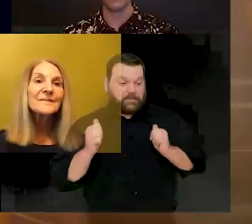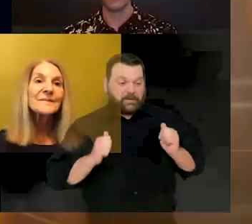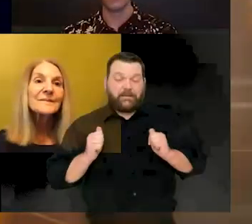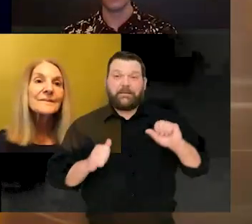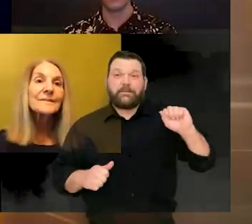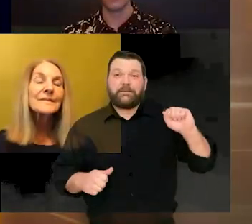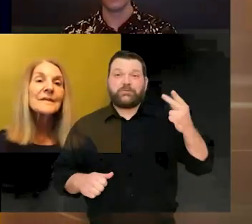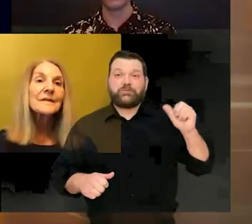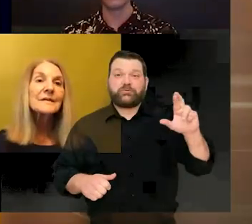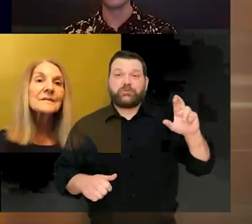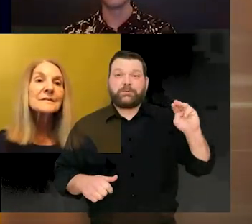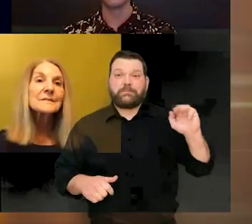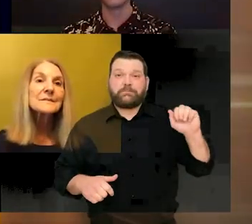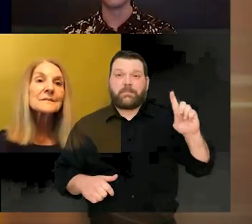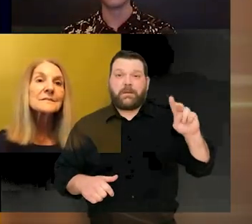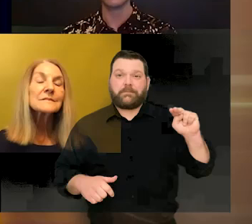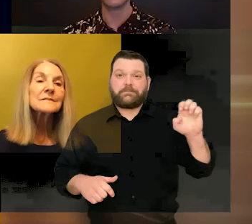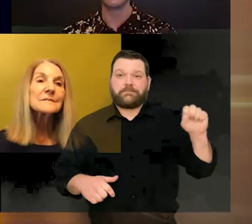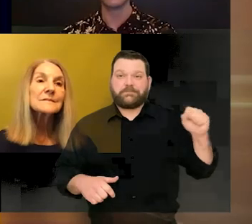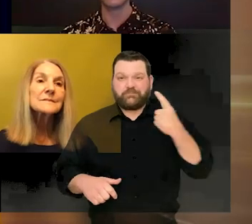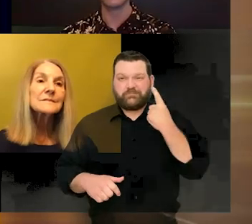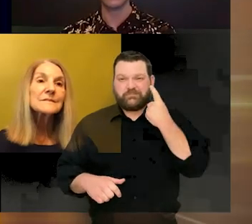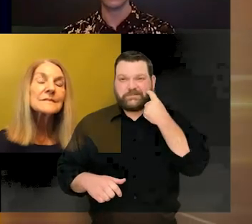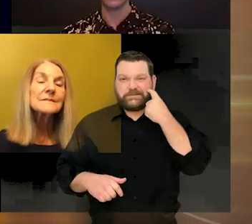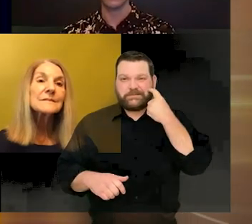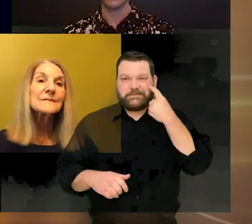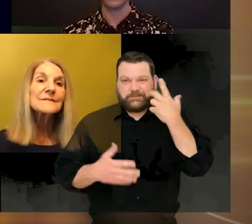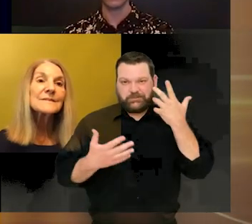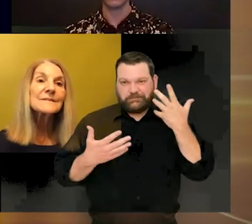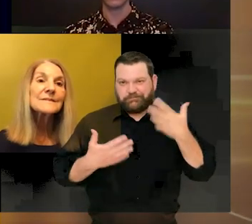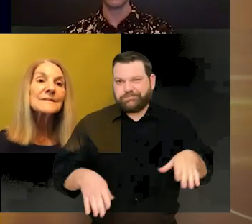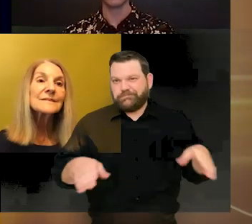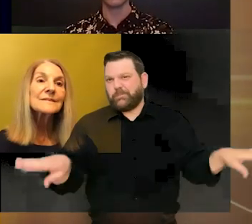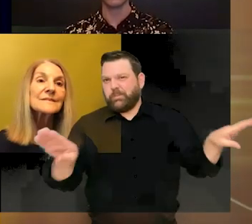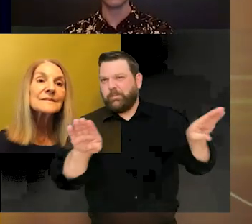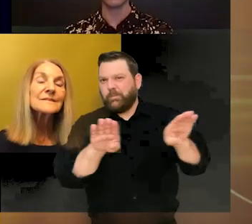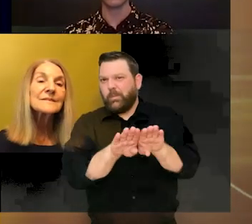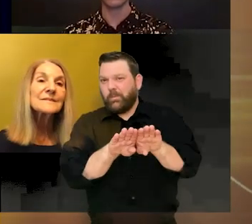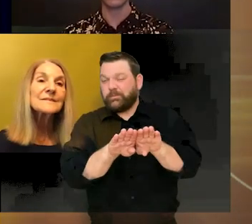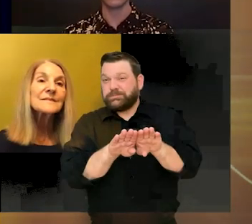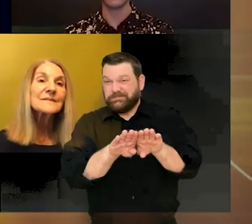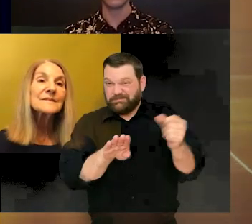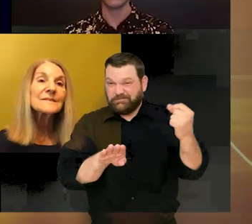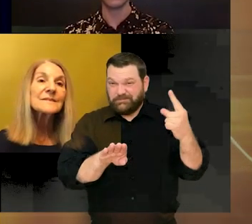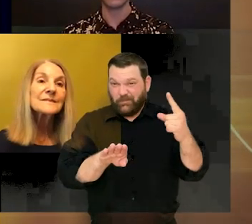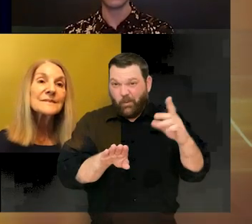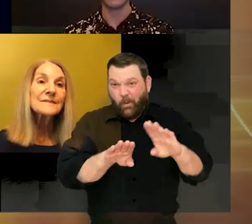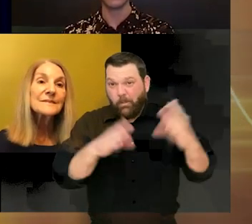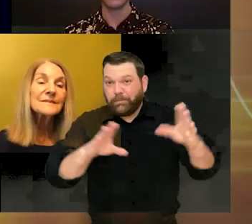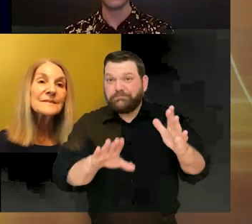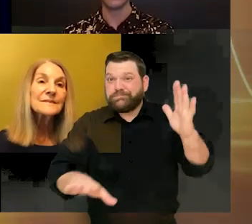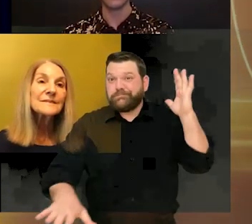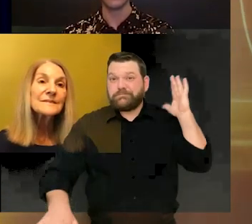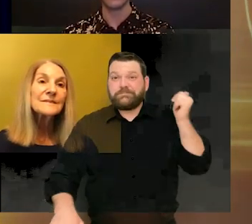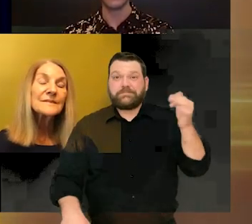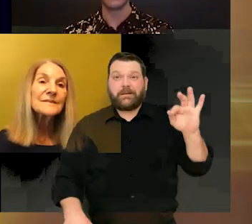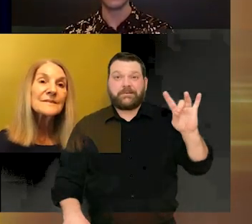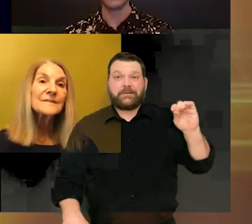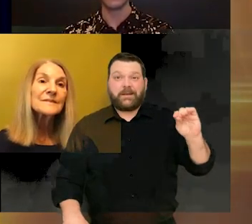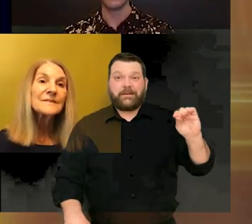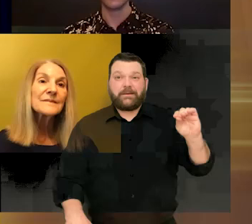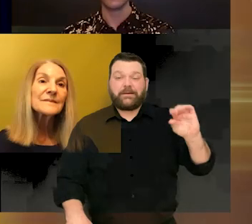To honor the final bow of Sheer Madness, which opened in the Charles Playhouse in 1980, the Boston Theater